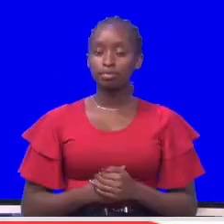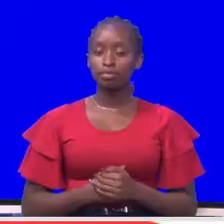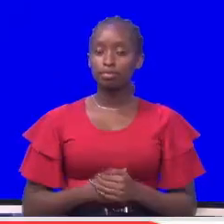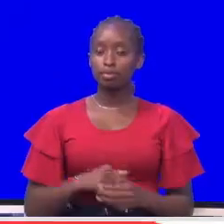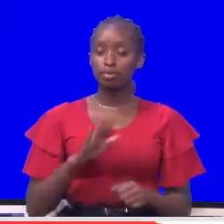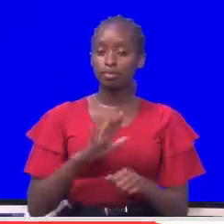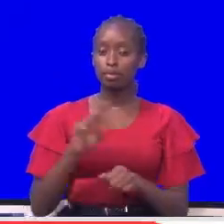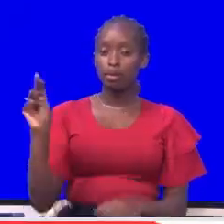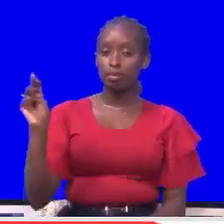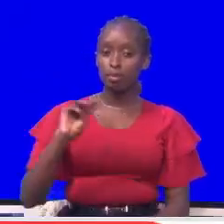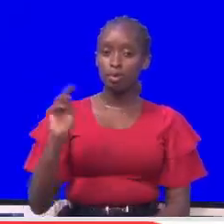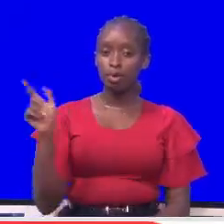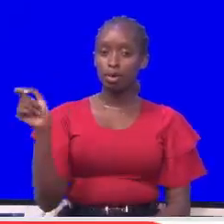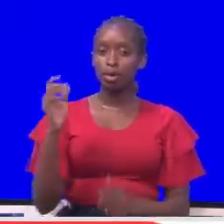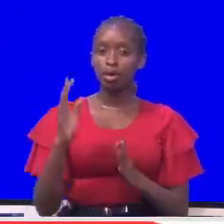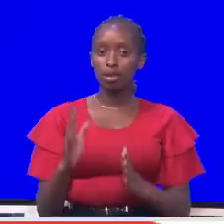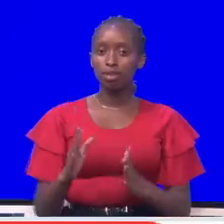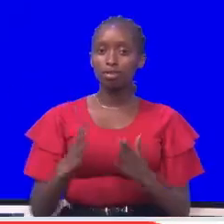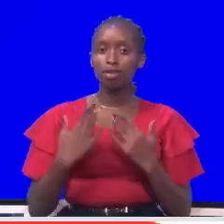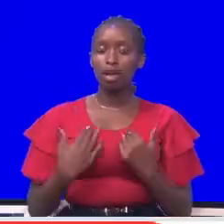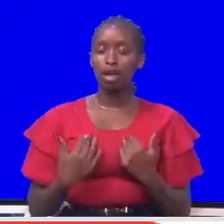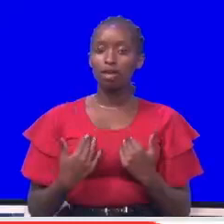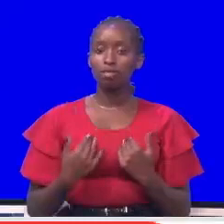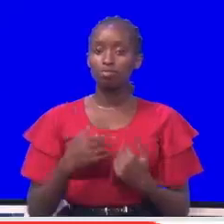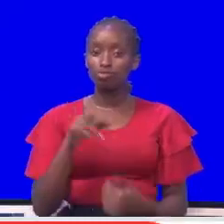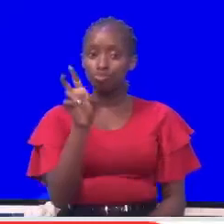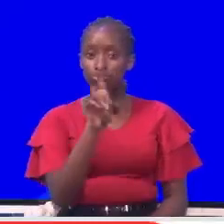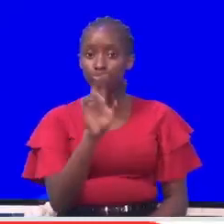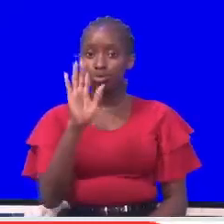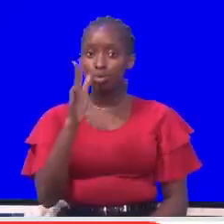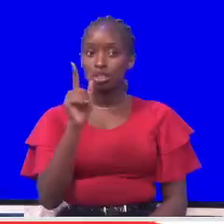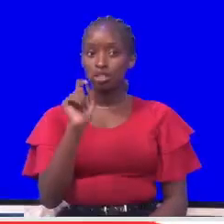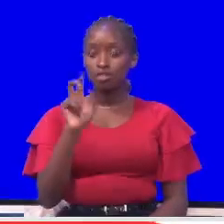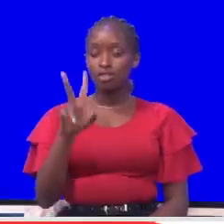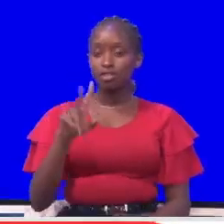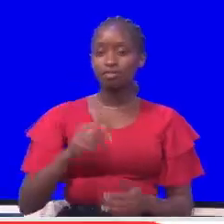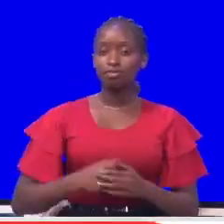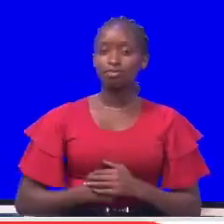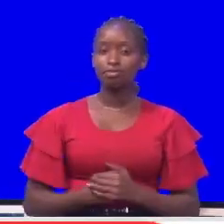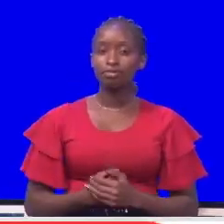millions of Kenyans will be watching TV.